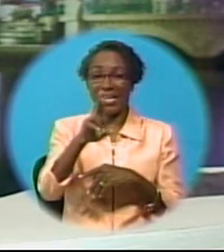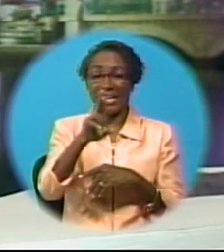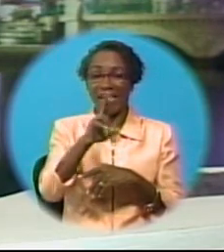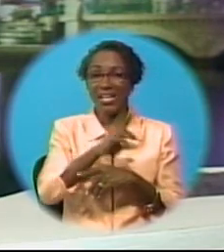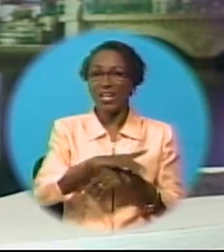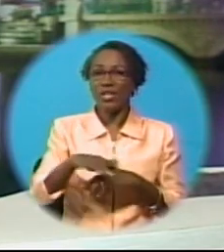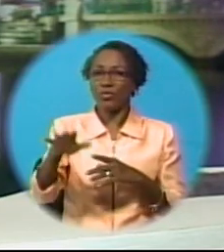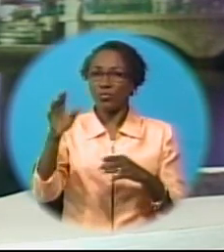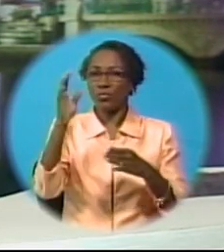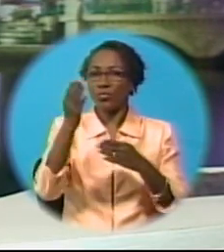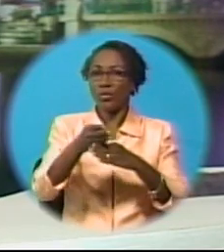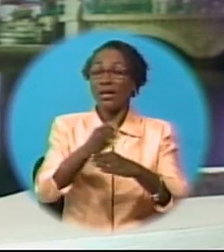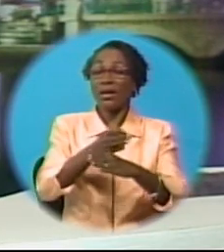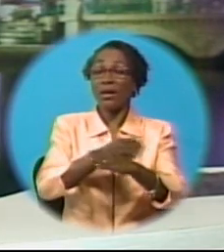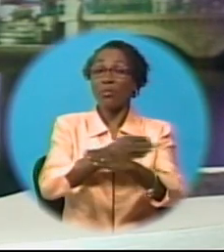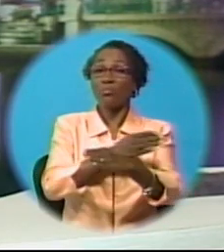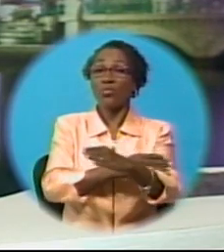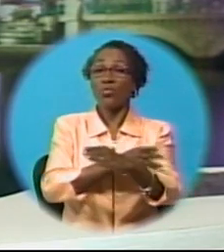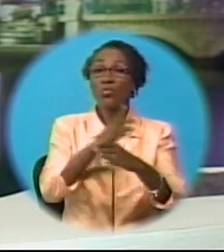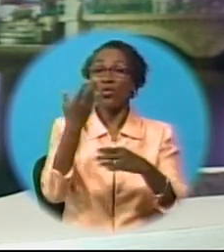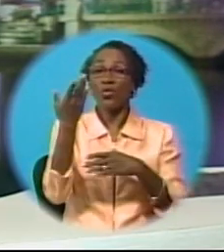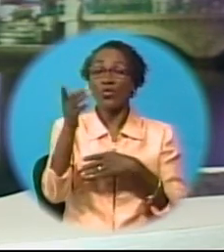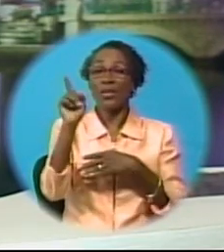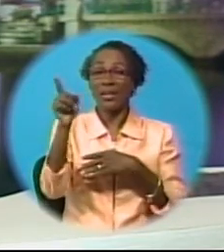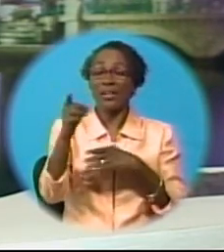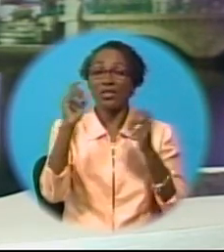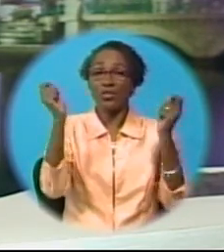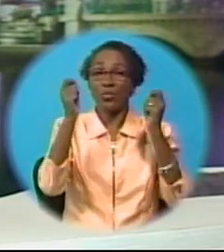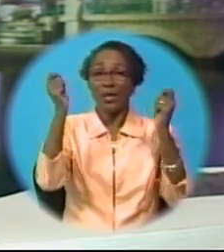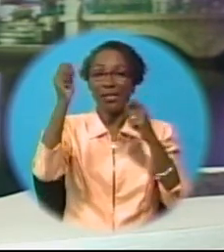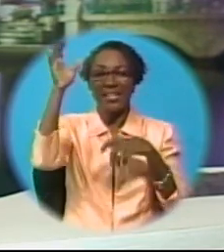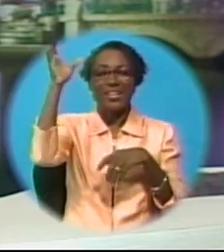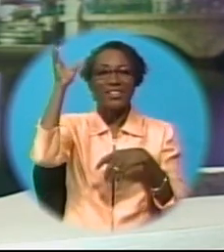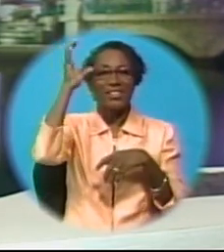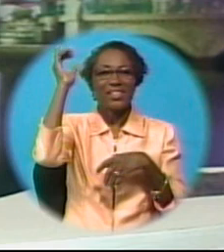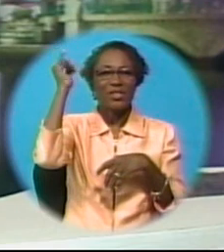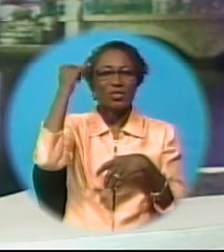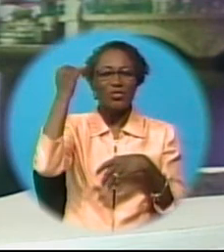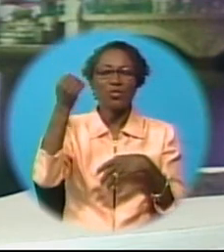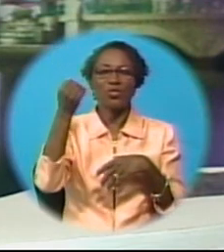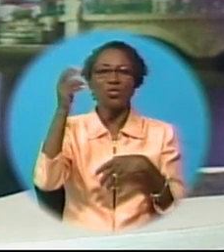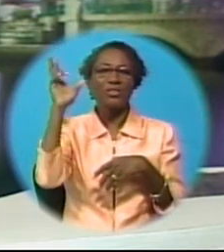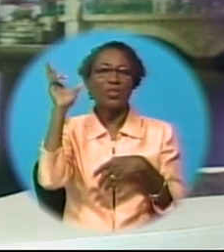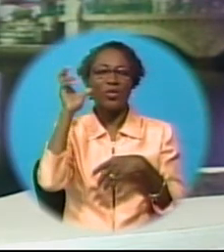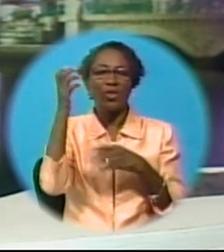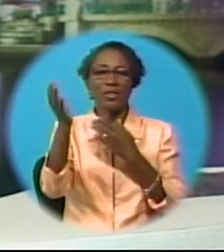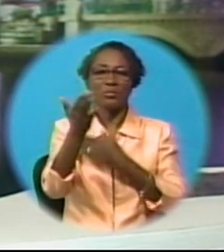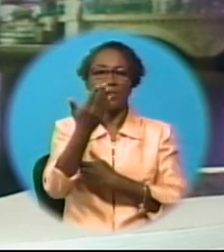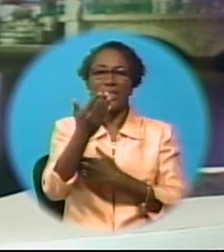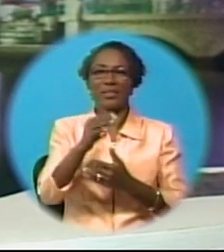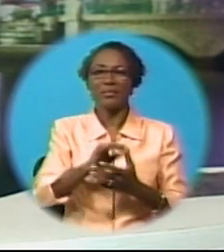last year's event. CBC's Shane Jones was at the Accra Beach Hotel this morning for the media briefing.